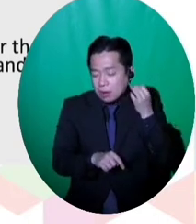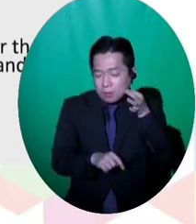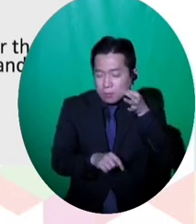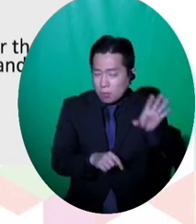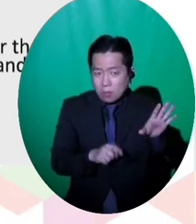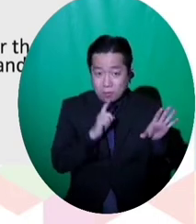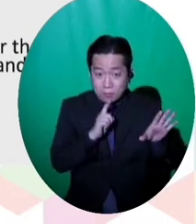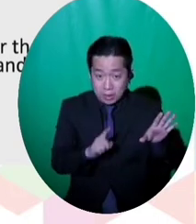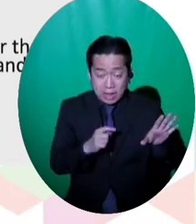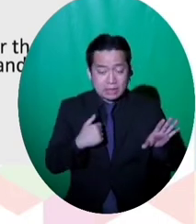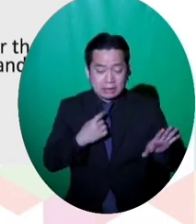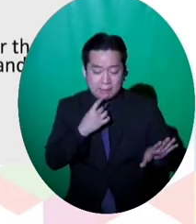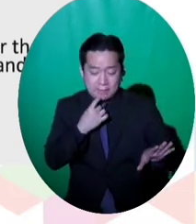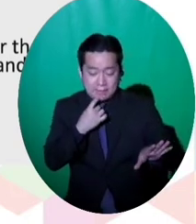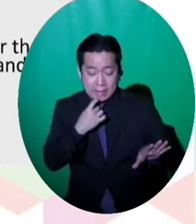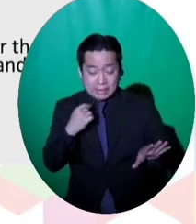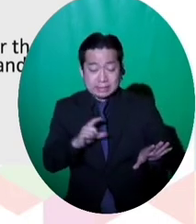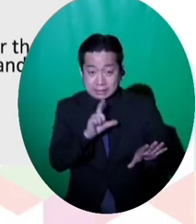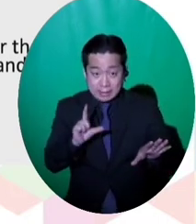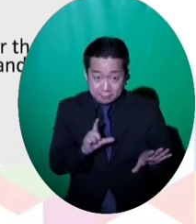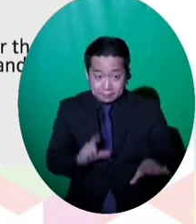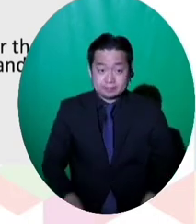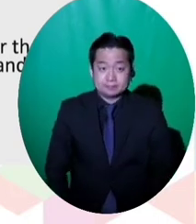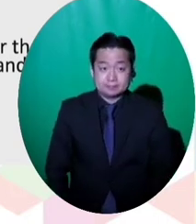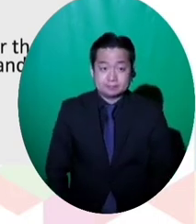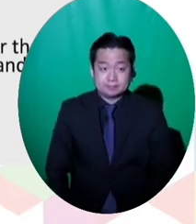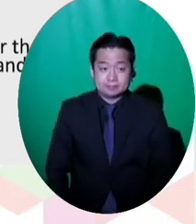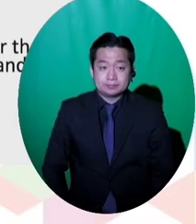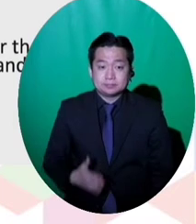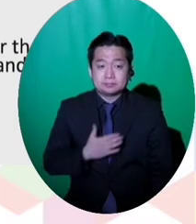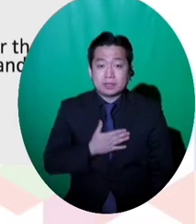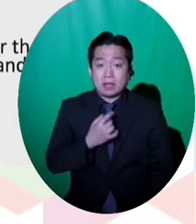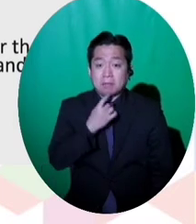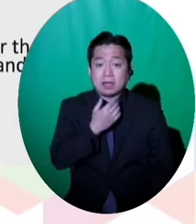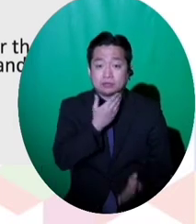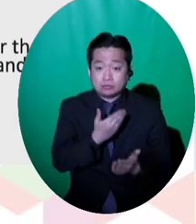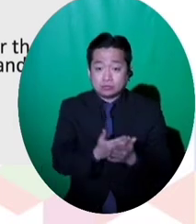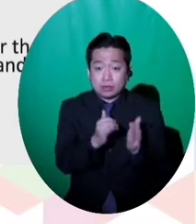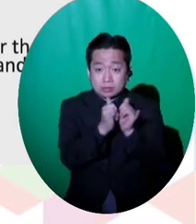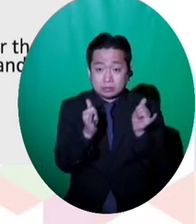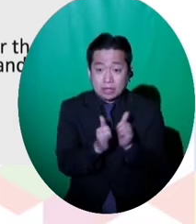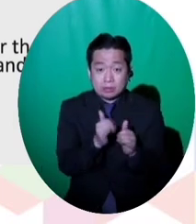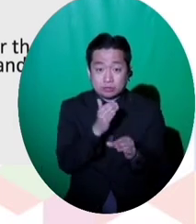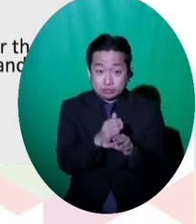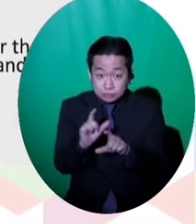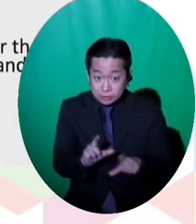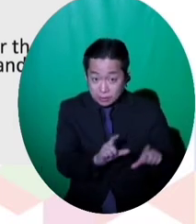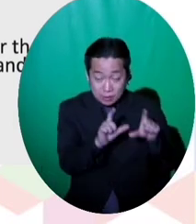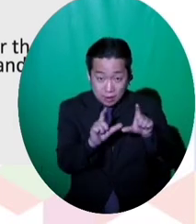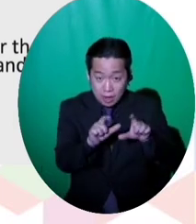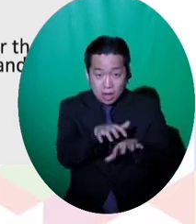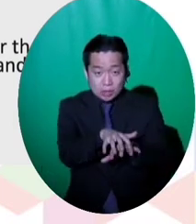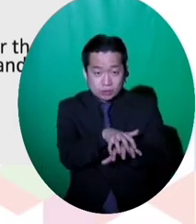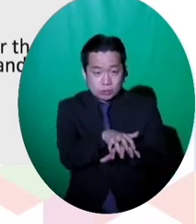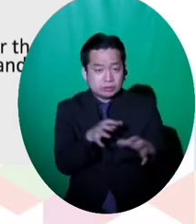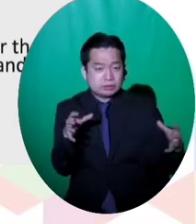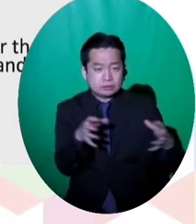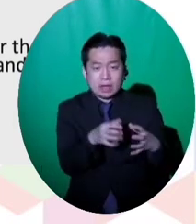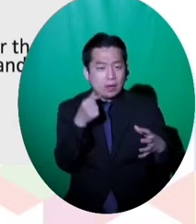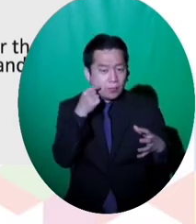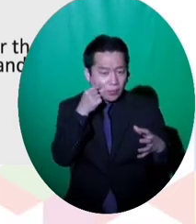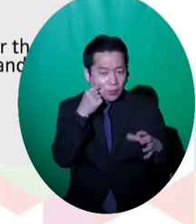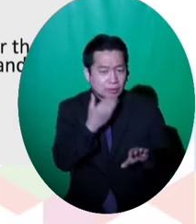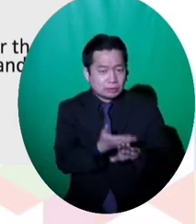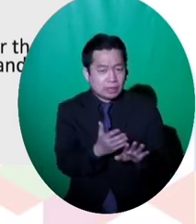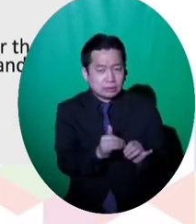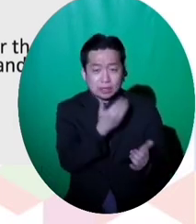as the competitor, there's no way to create common force together. And that is increasingly happening as the